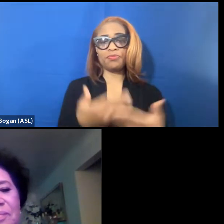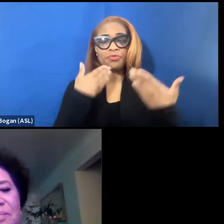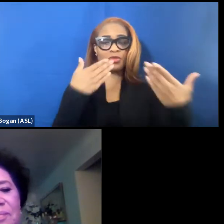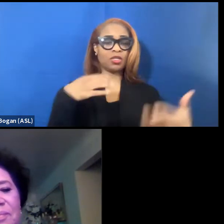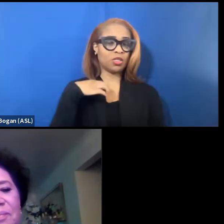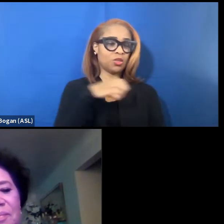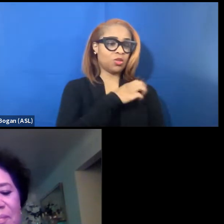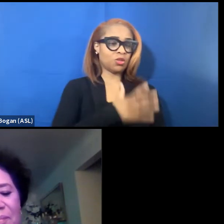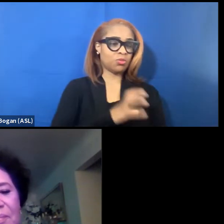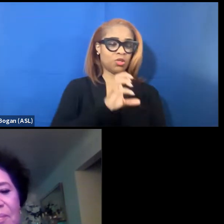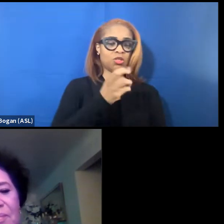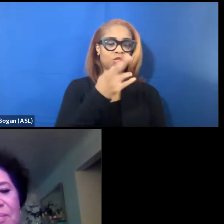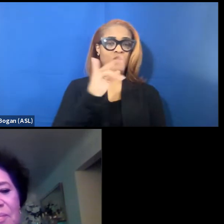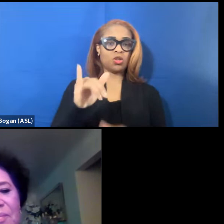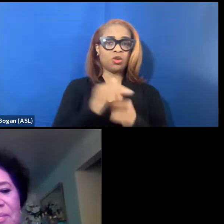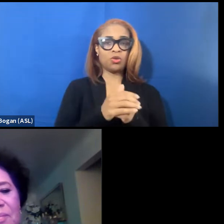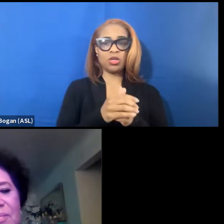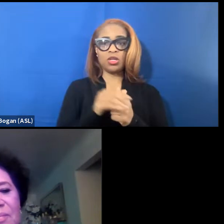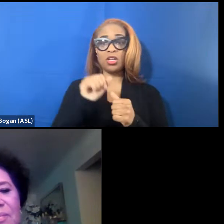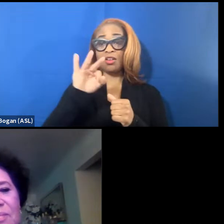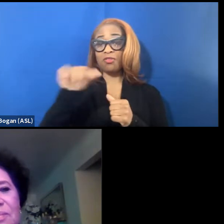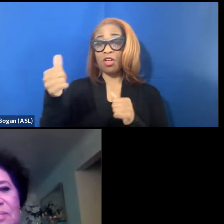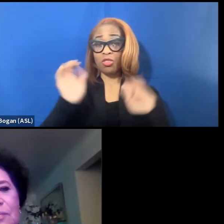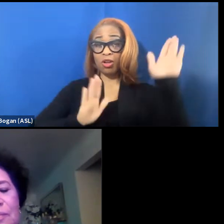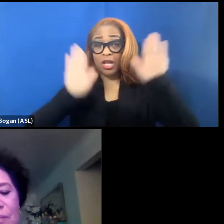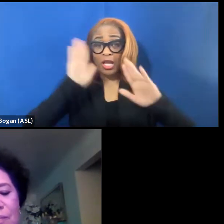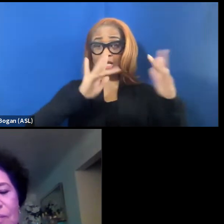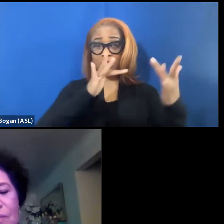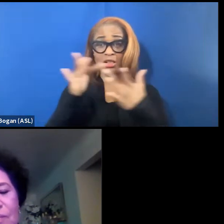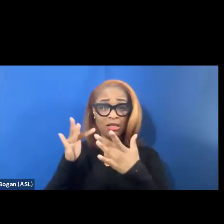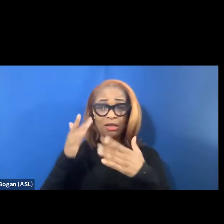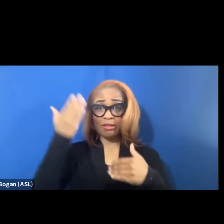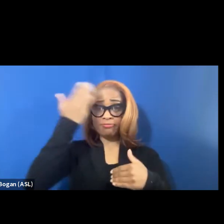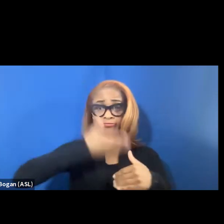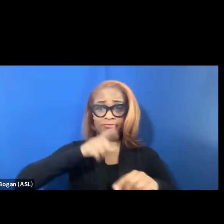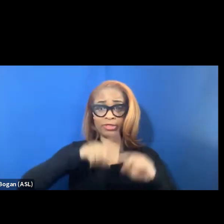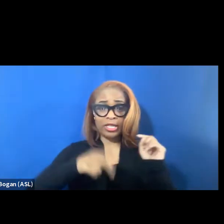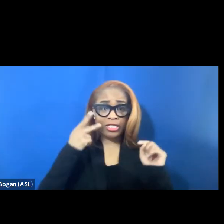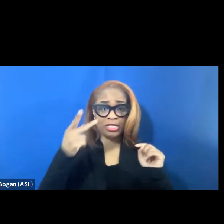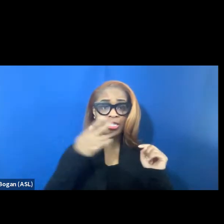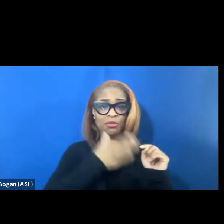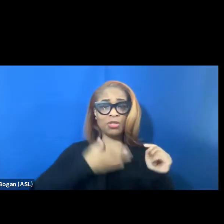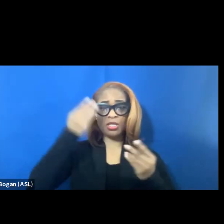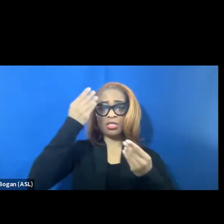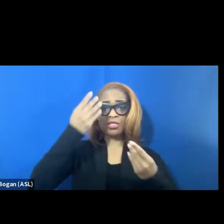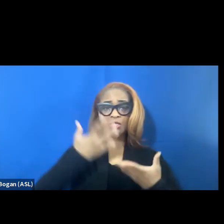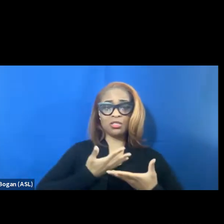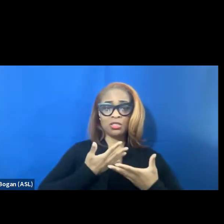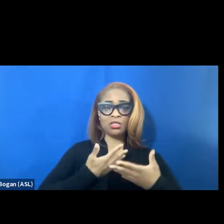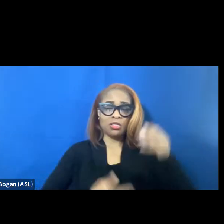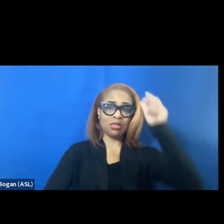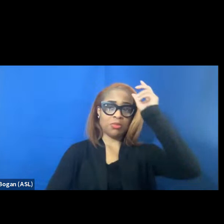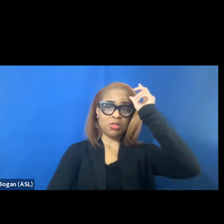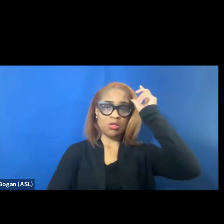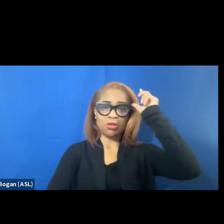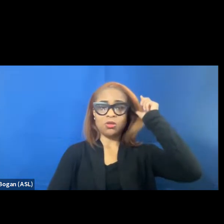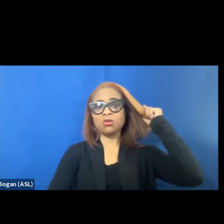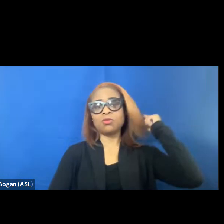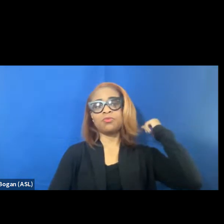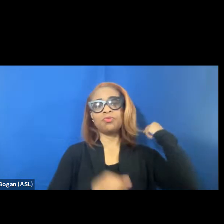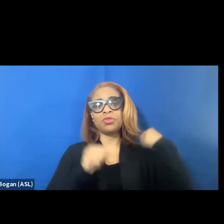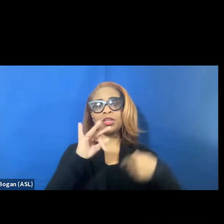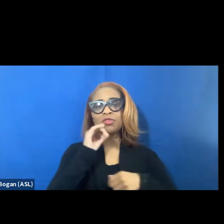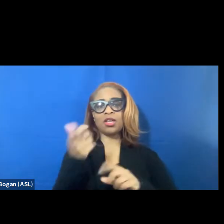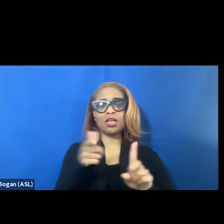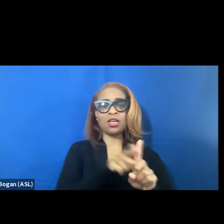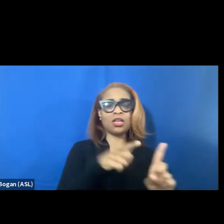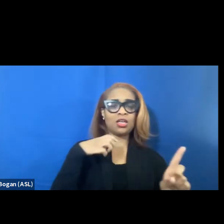curry if there are hands on online that i don't see please give me your voice at the at the moment otherwise i'm going to try to turn it back to commissioner